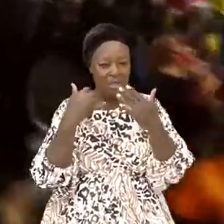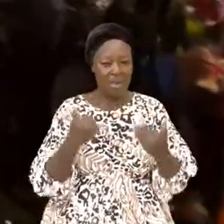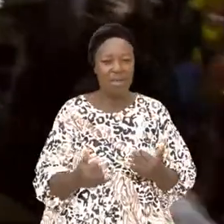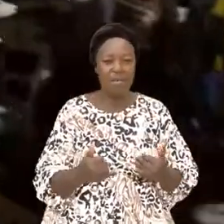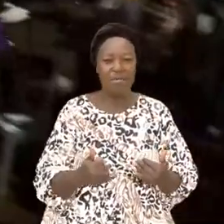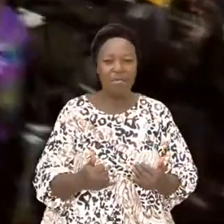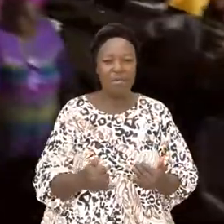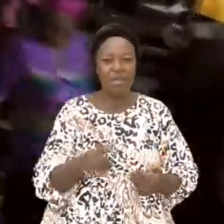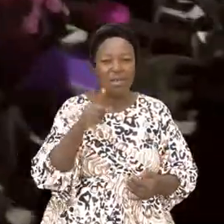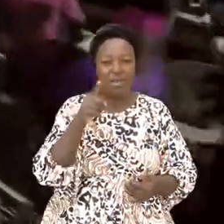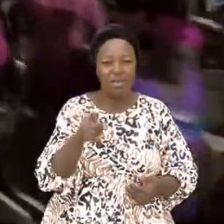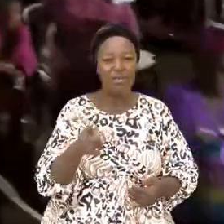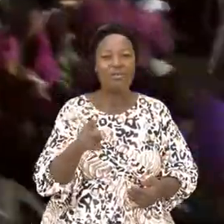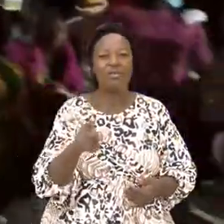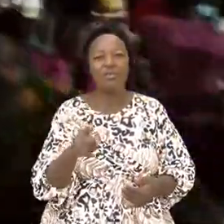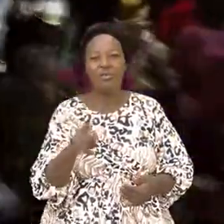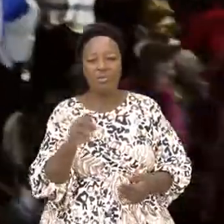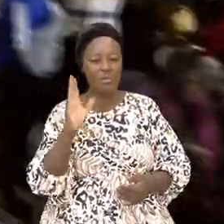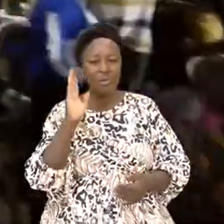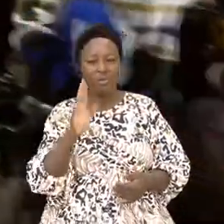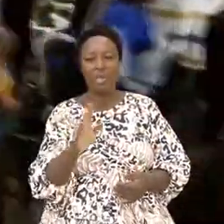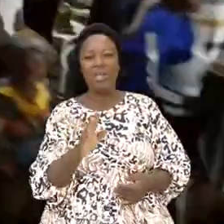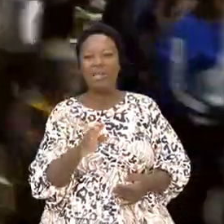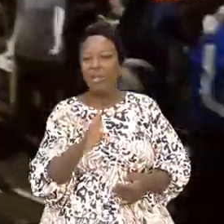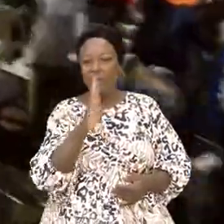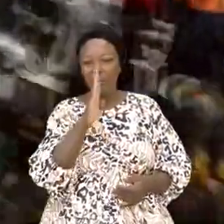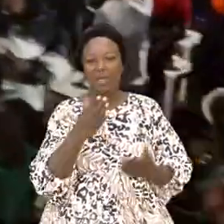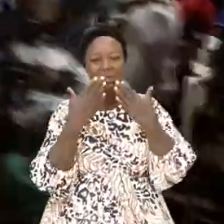You have been made whole. It is.